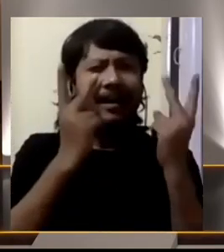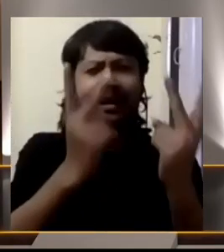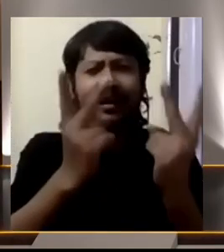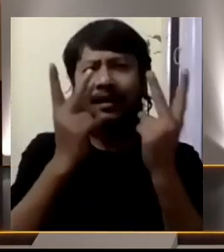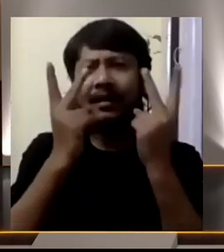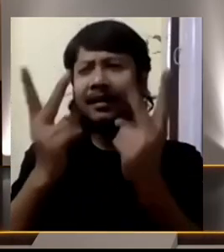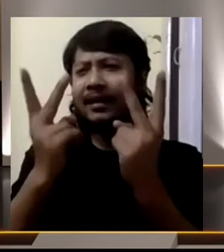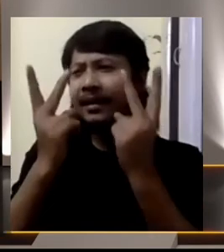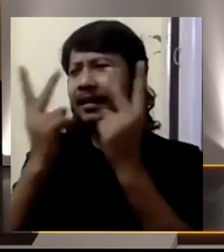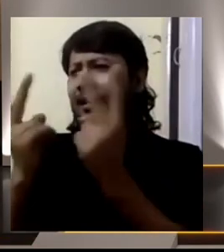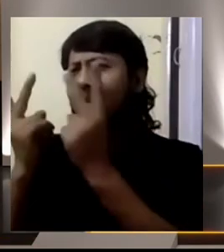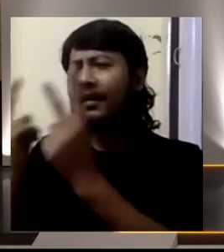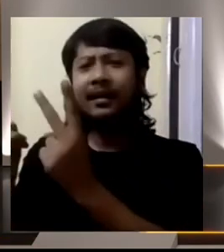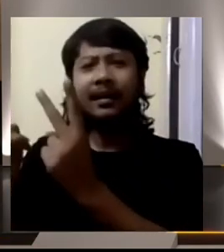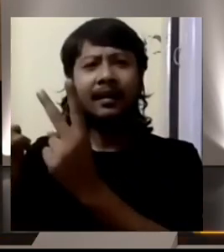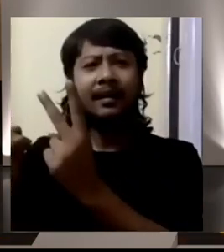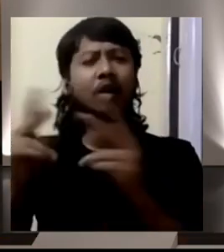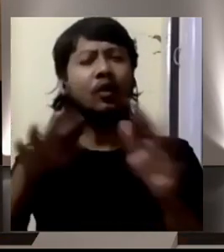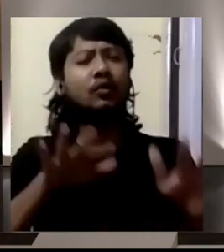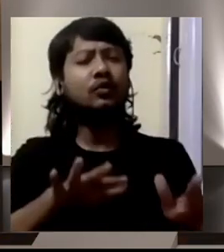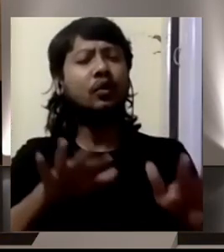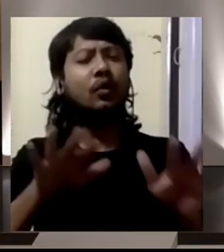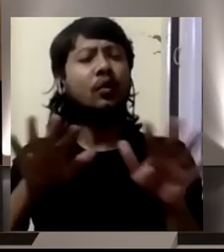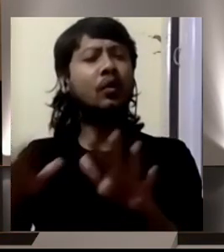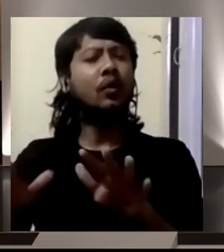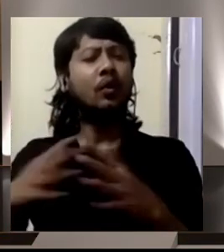IIS world, this world of inclusion,